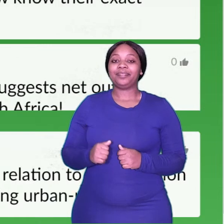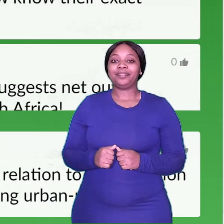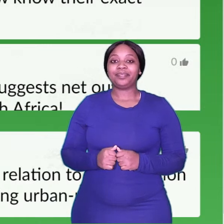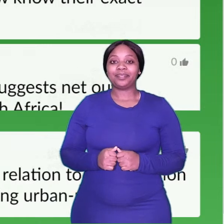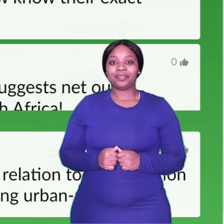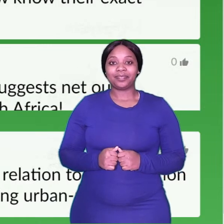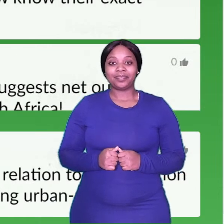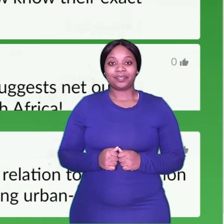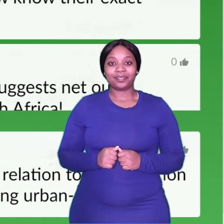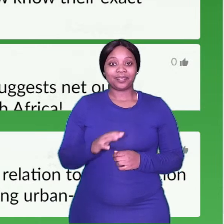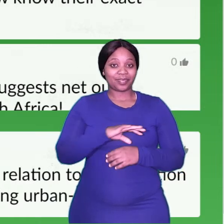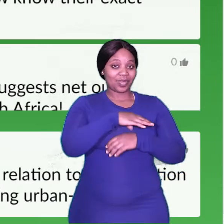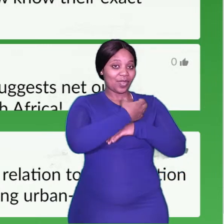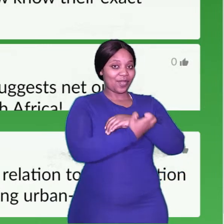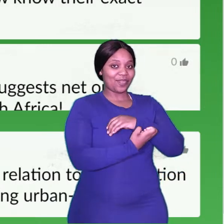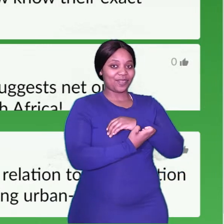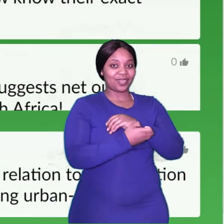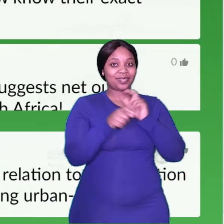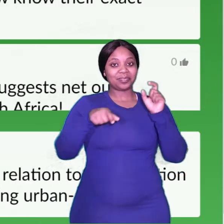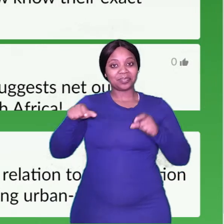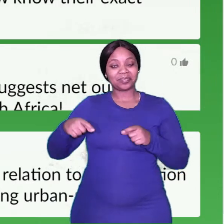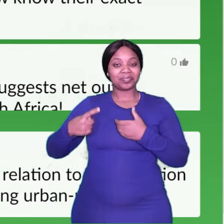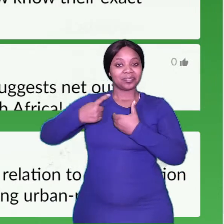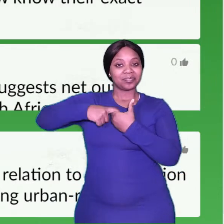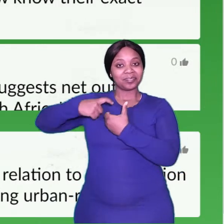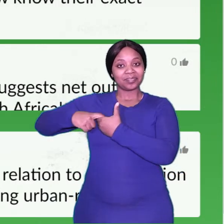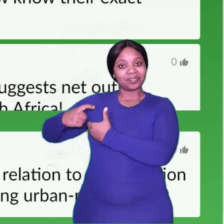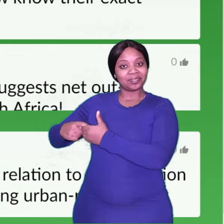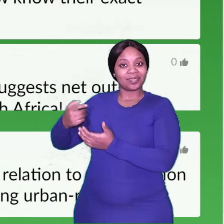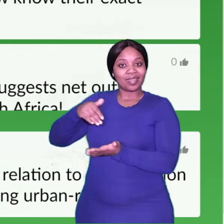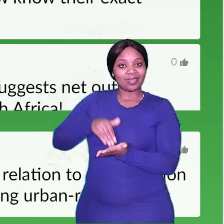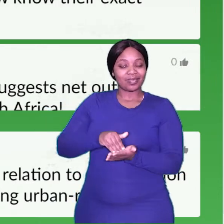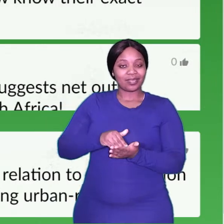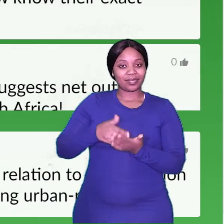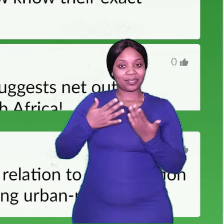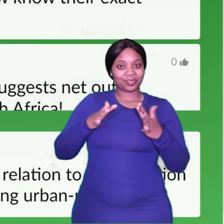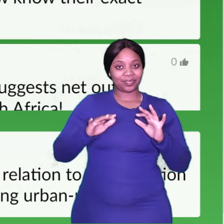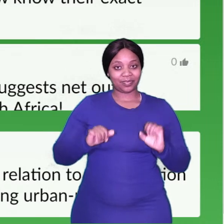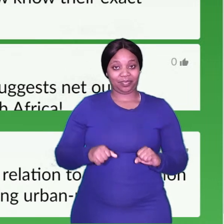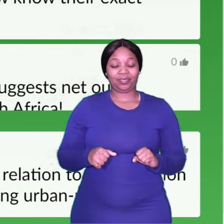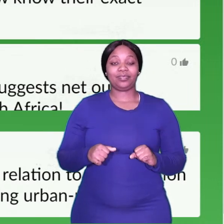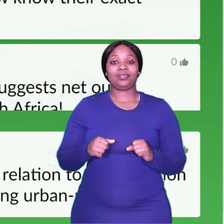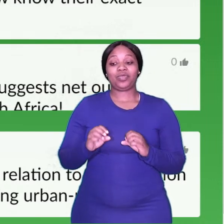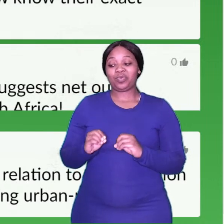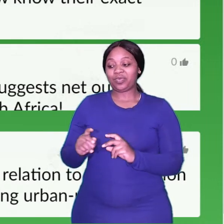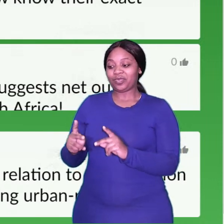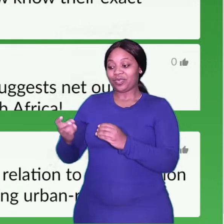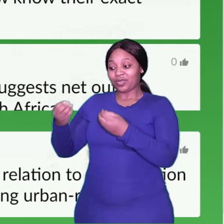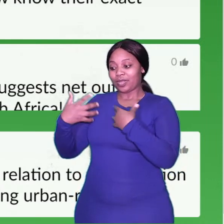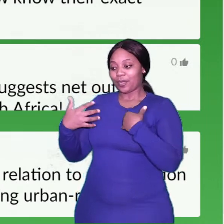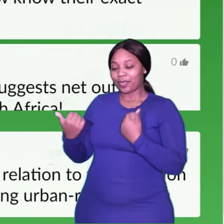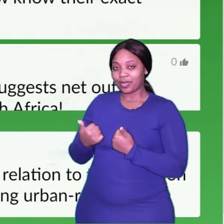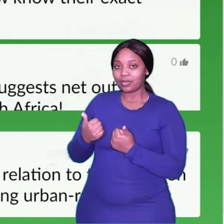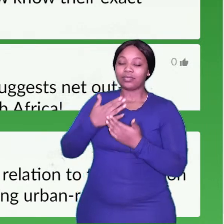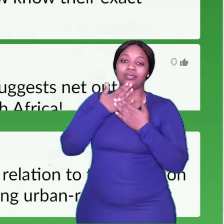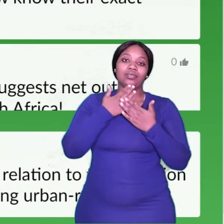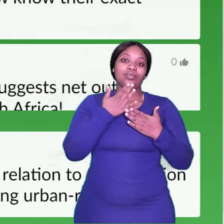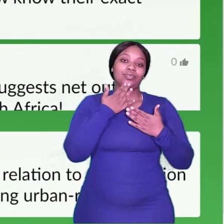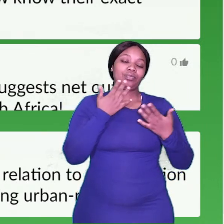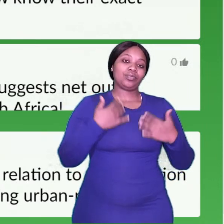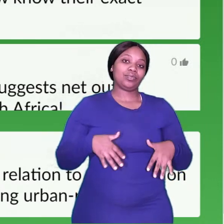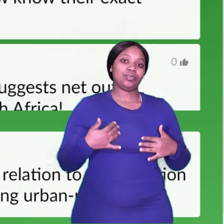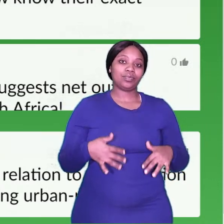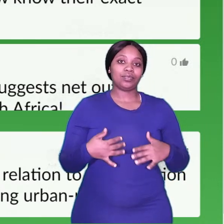the conference attendants, thank you very much for the opportunity given to us to present. I will